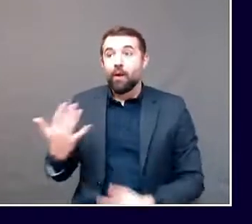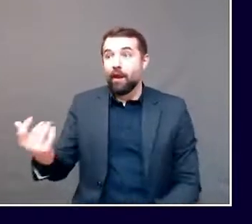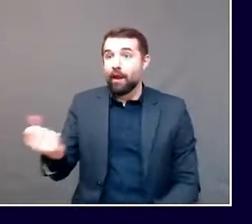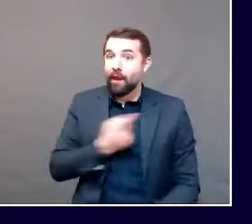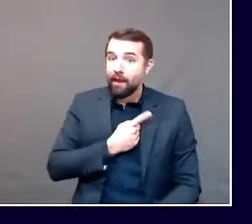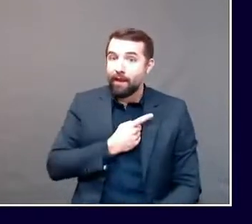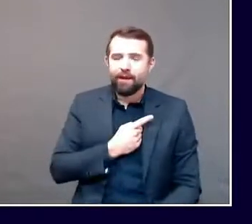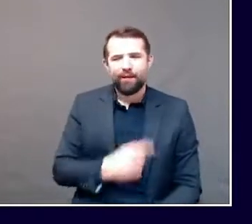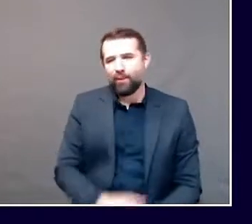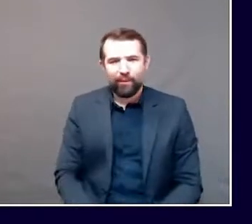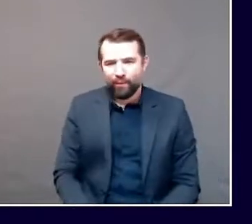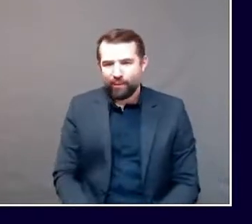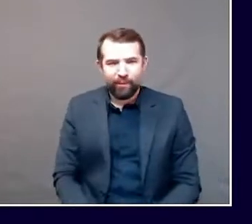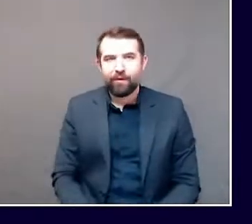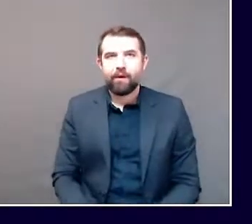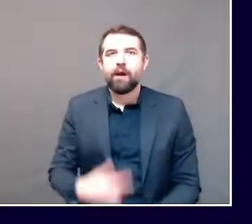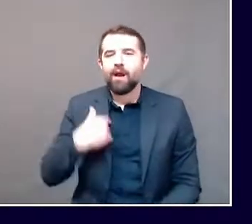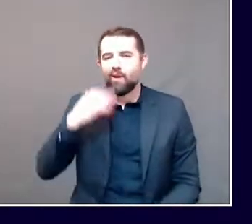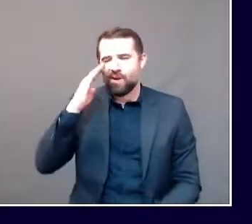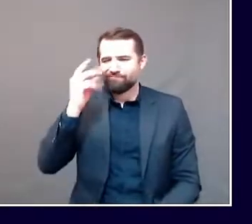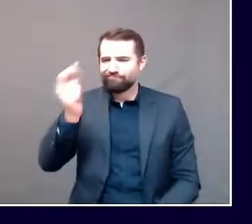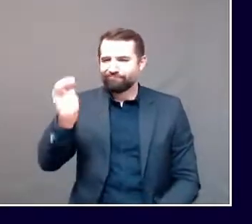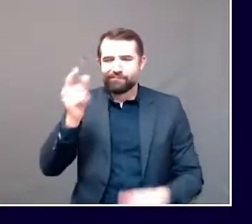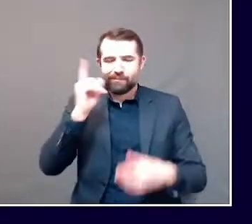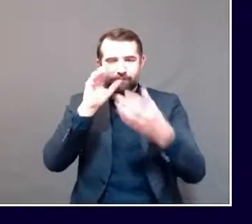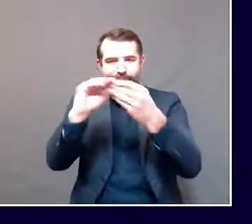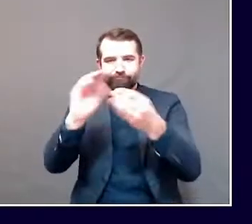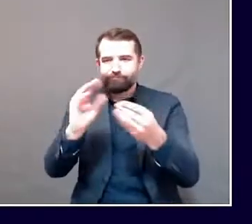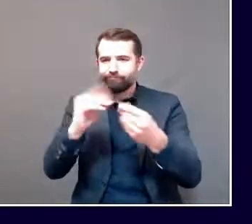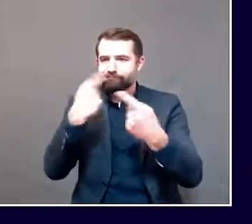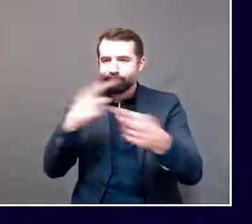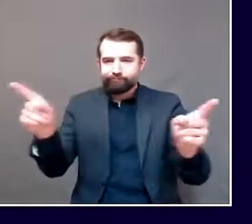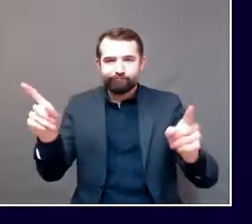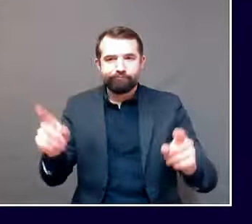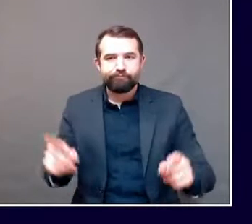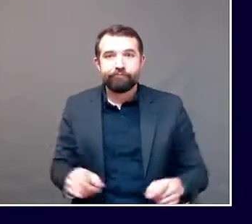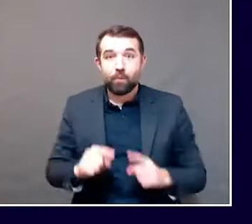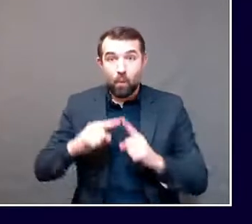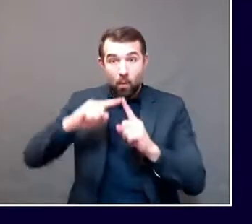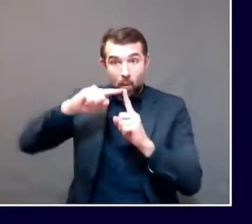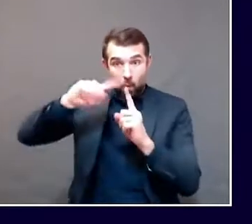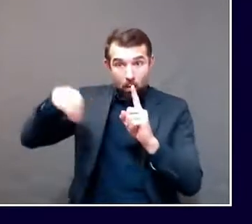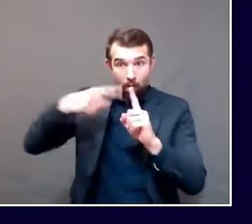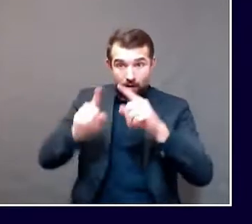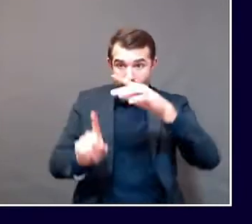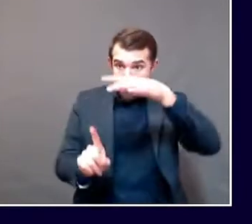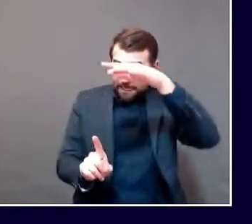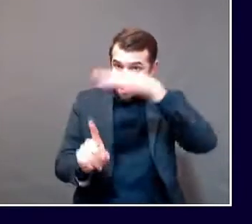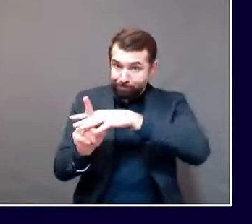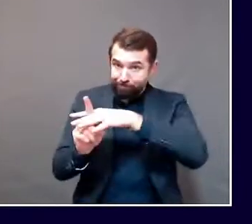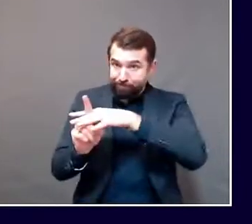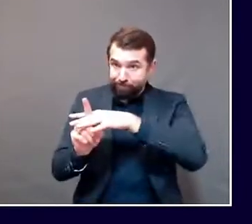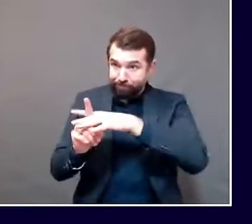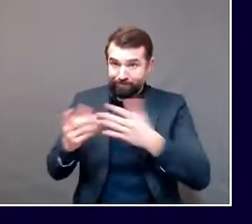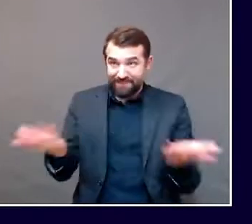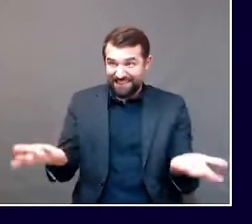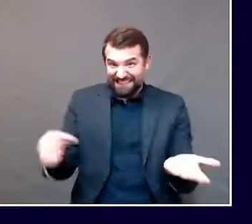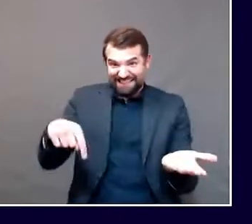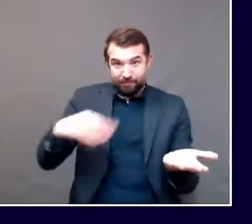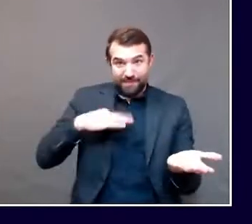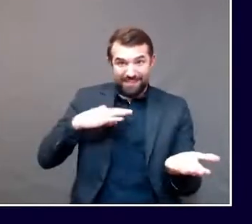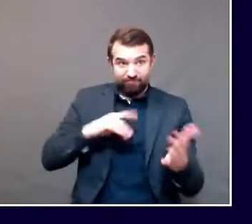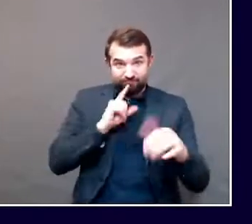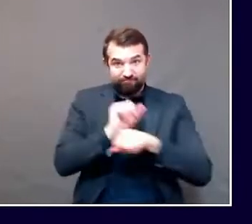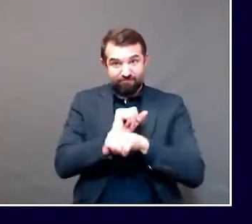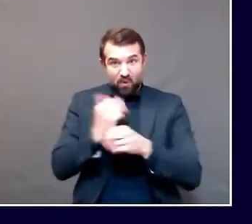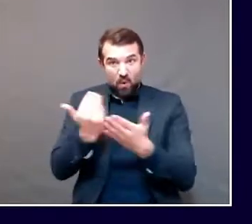we do, I will make sure that is front and center in my discussion, not at the back of the line. Let me talk a little bit more